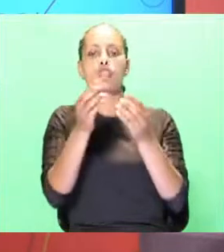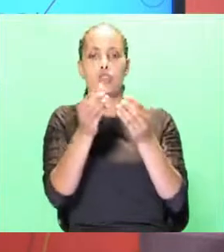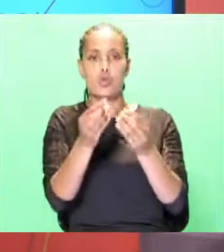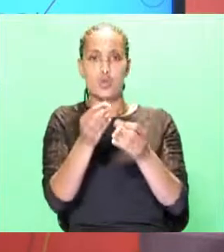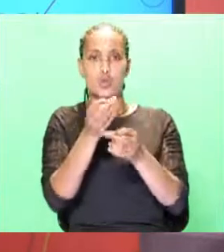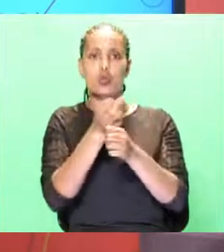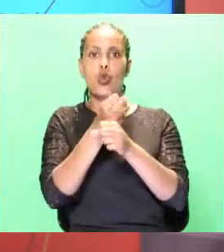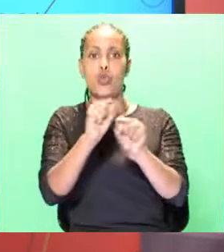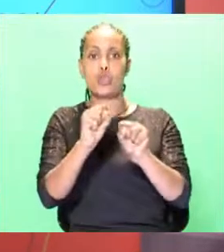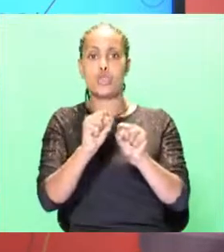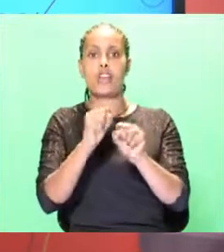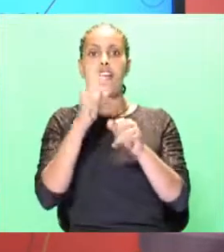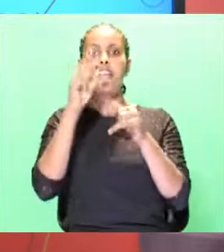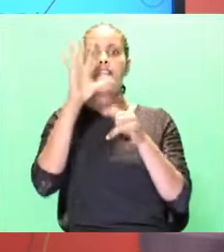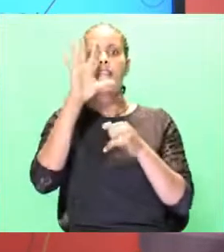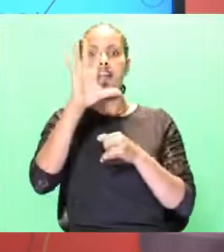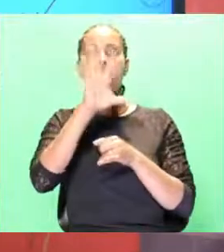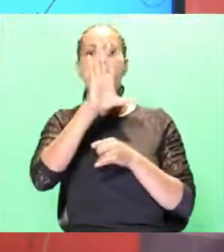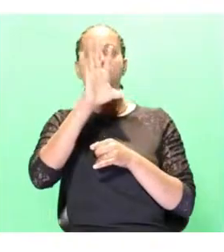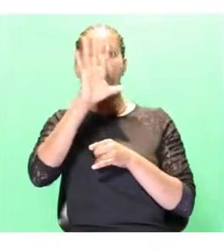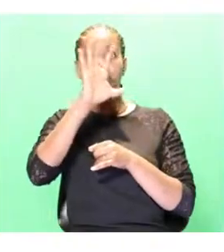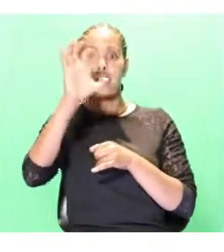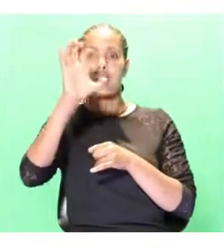is 500.